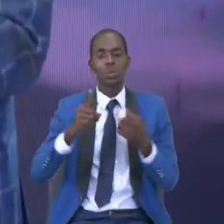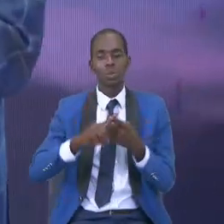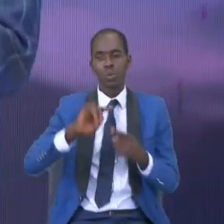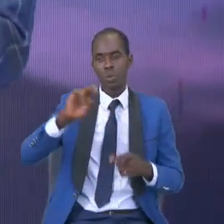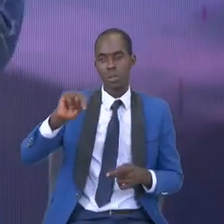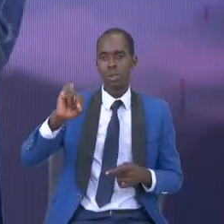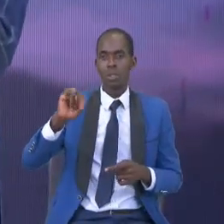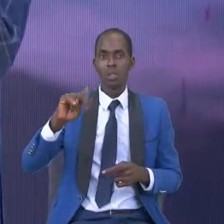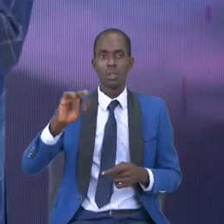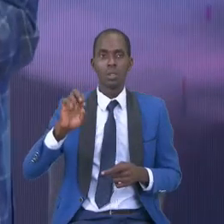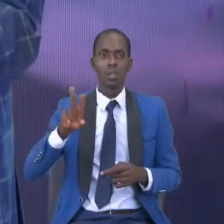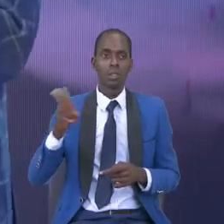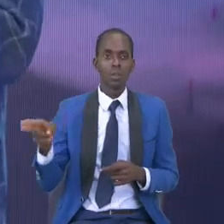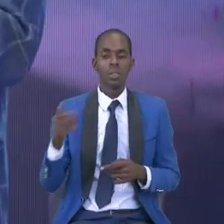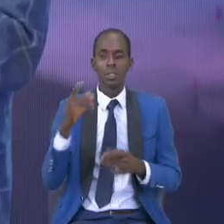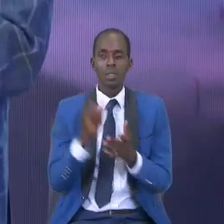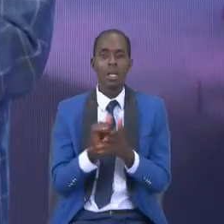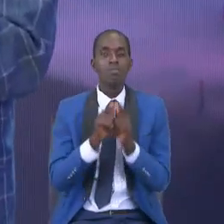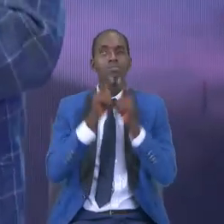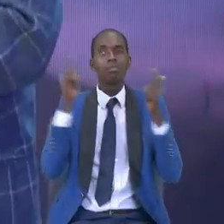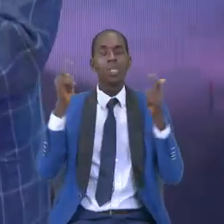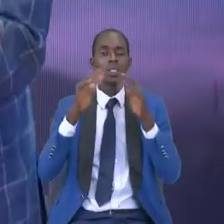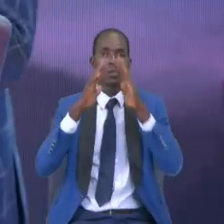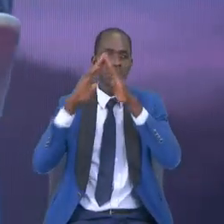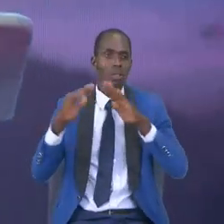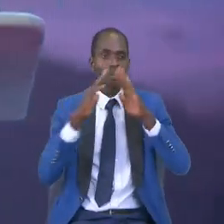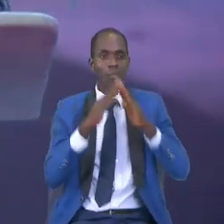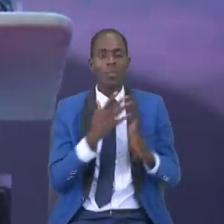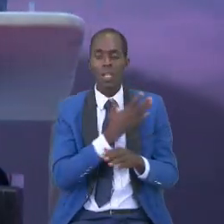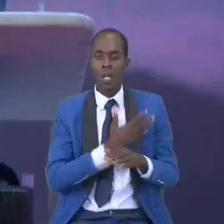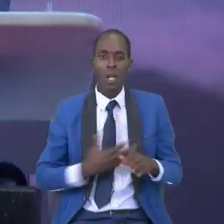great city, and cry against